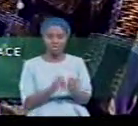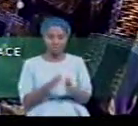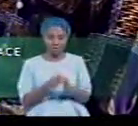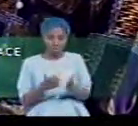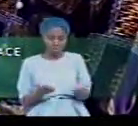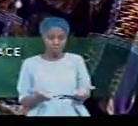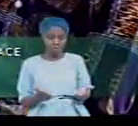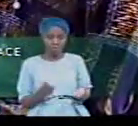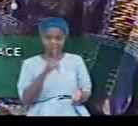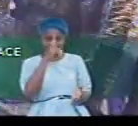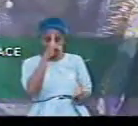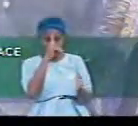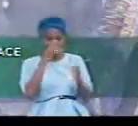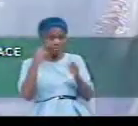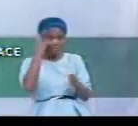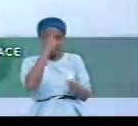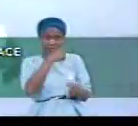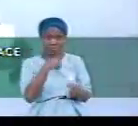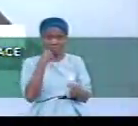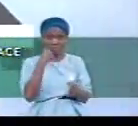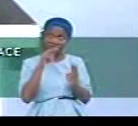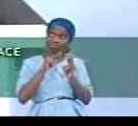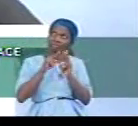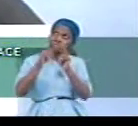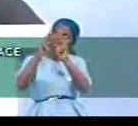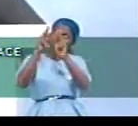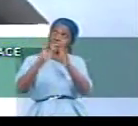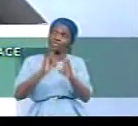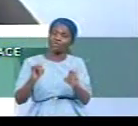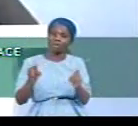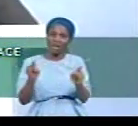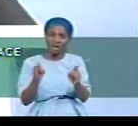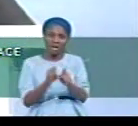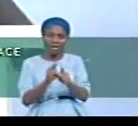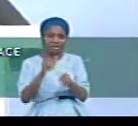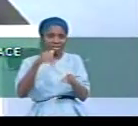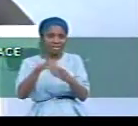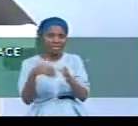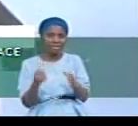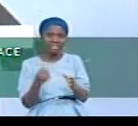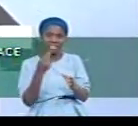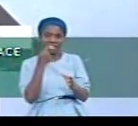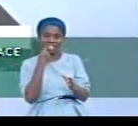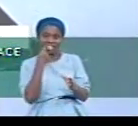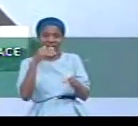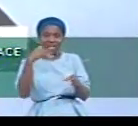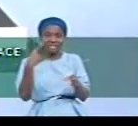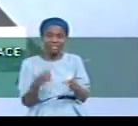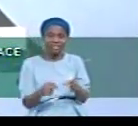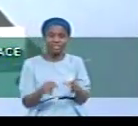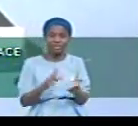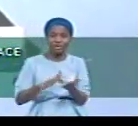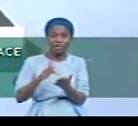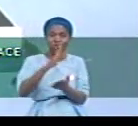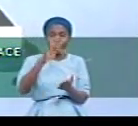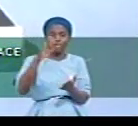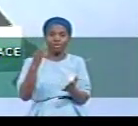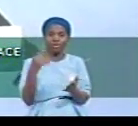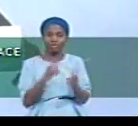face, beholding us in a glass, the glory of the Lord,